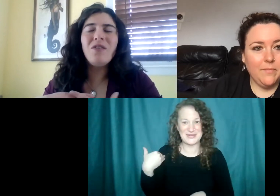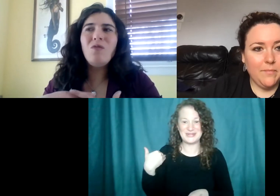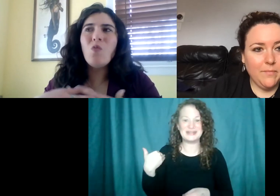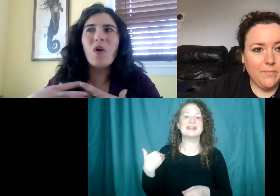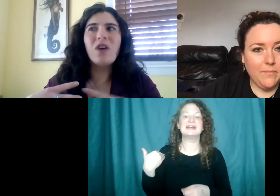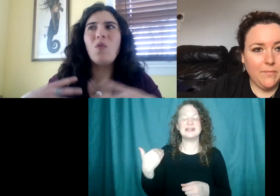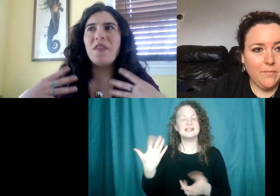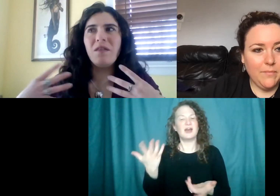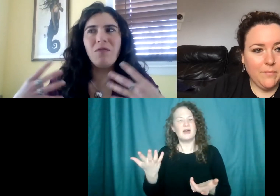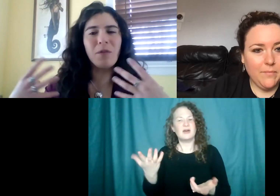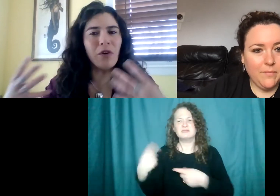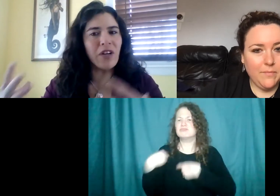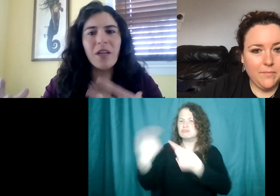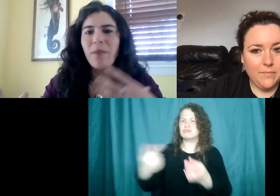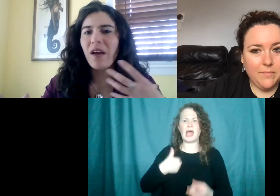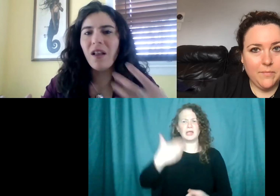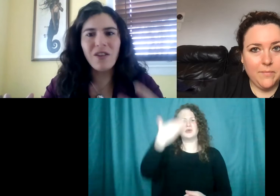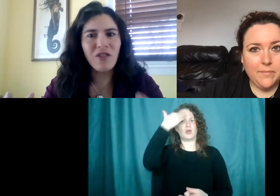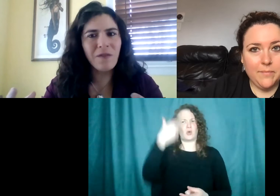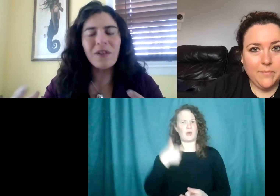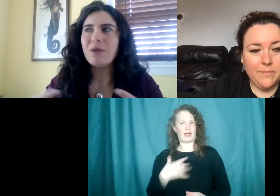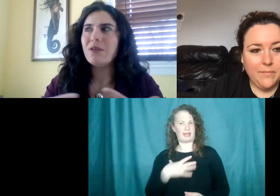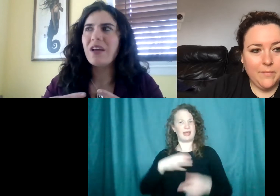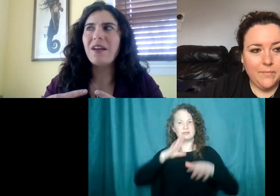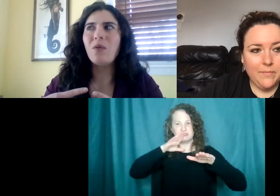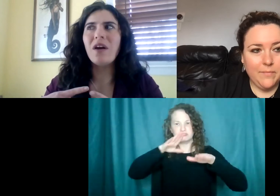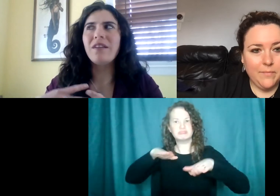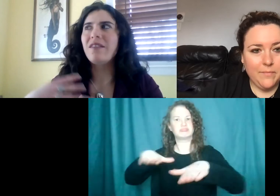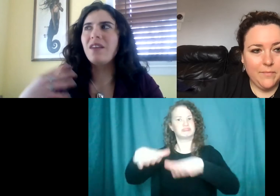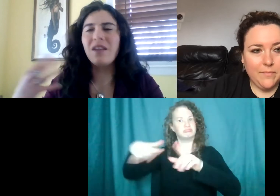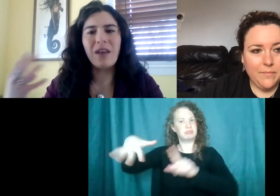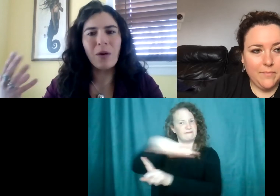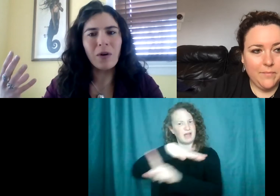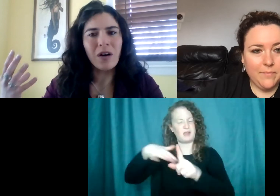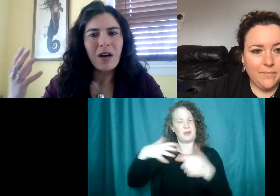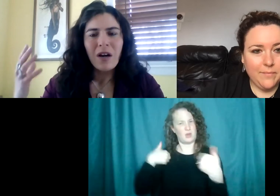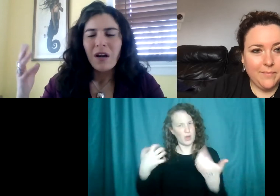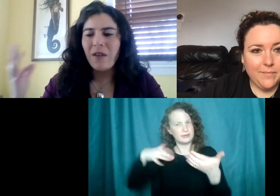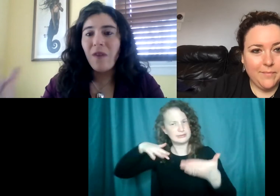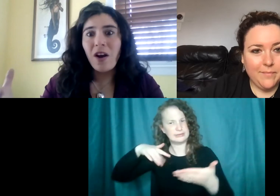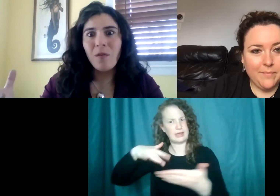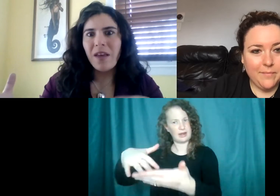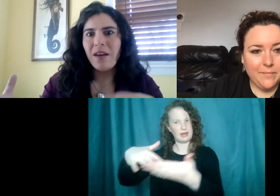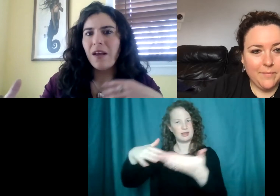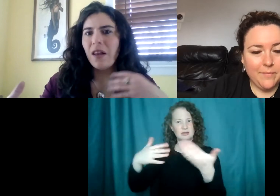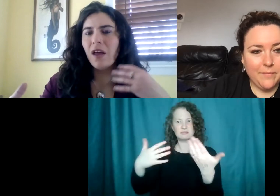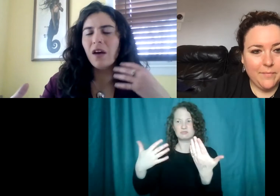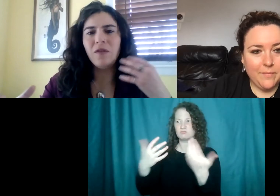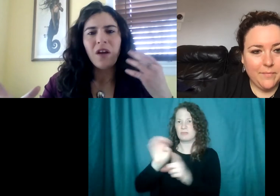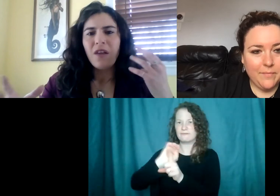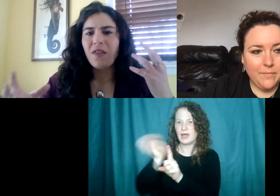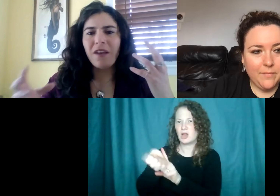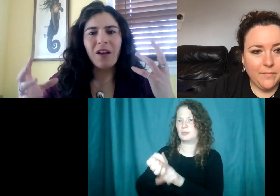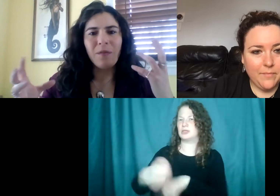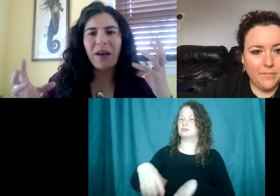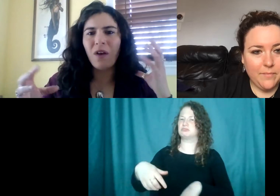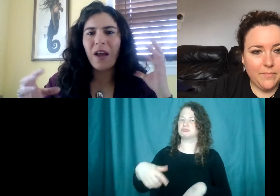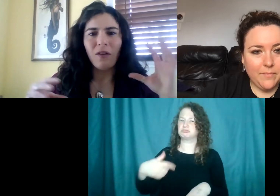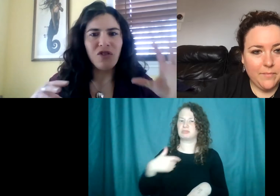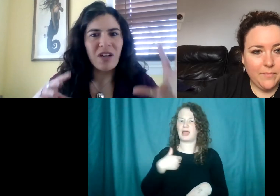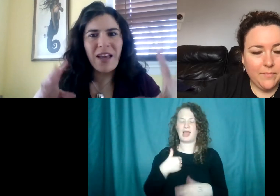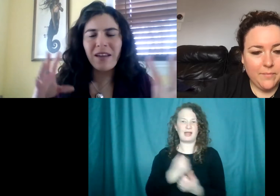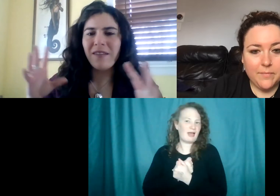to work within the marine biology field and I wanted to study our environment, and I loved thinking